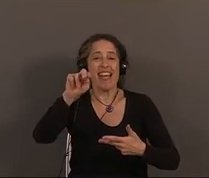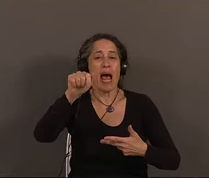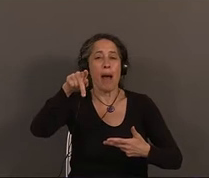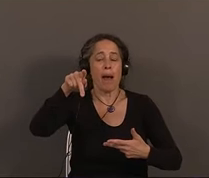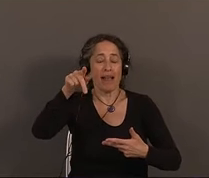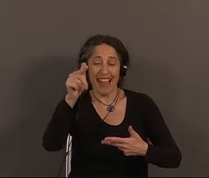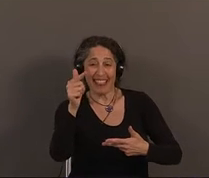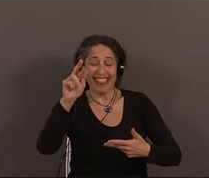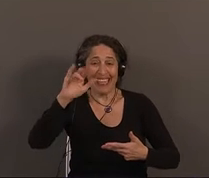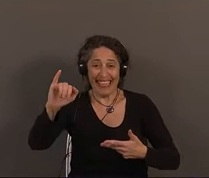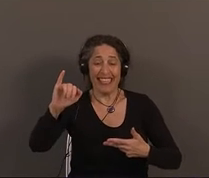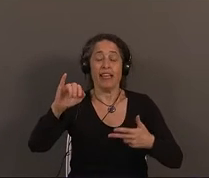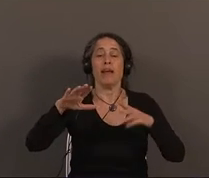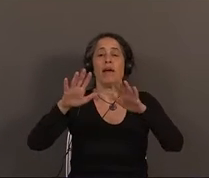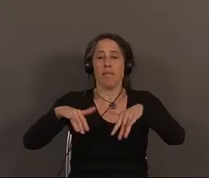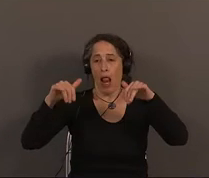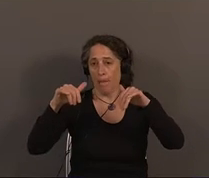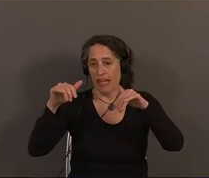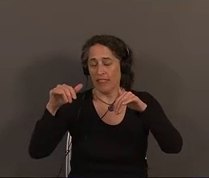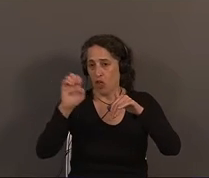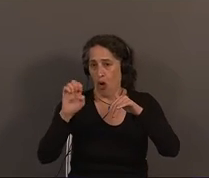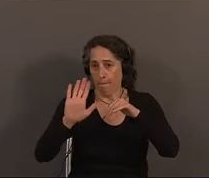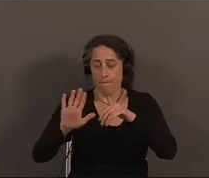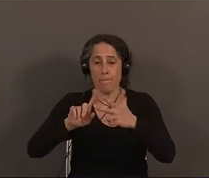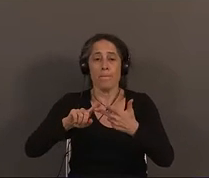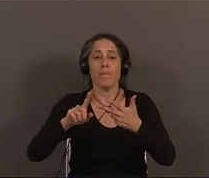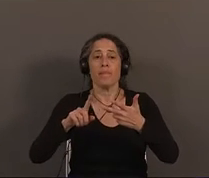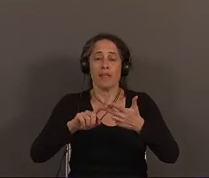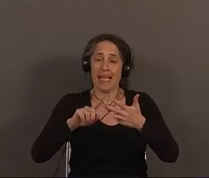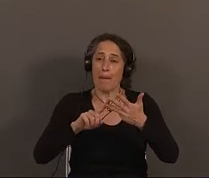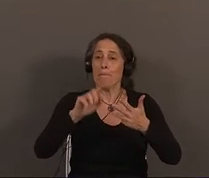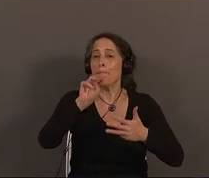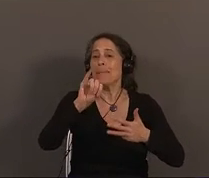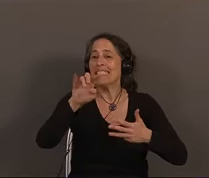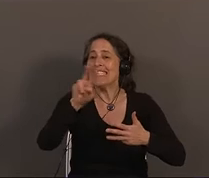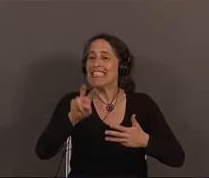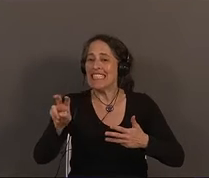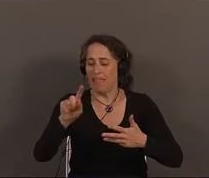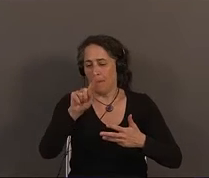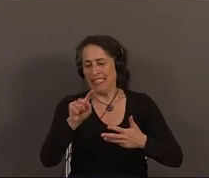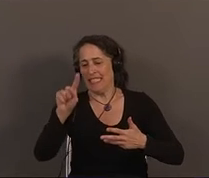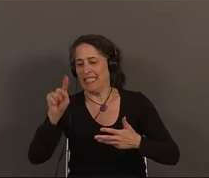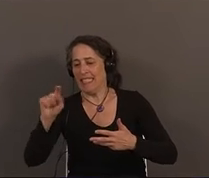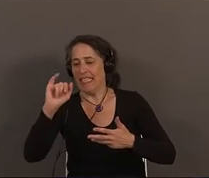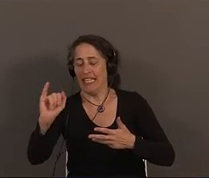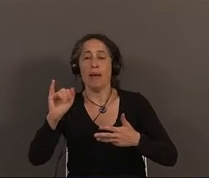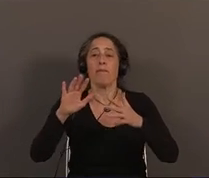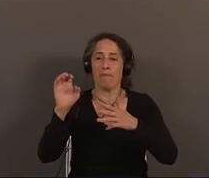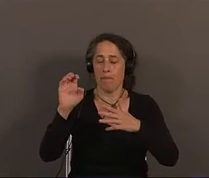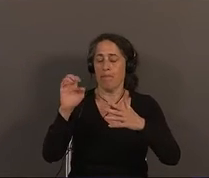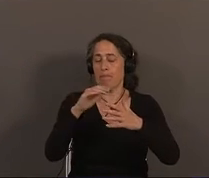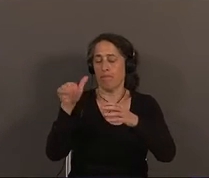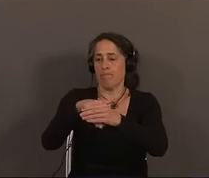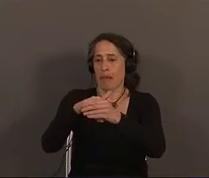Parliament, Mrs. Marlene Mizzi, also European Parliament, Sébastien Soriano,